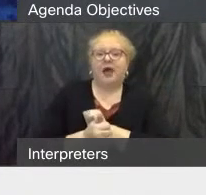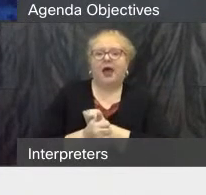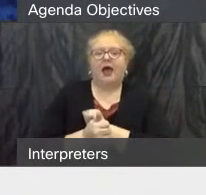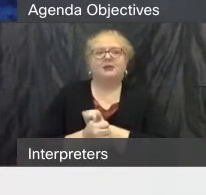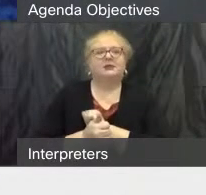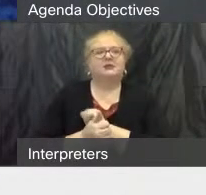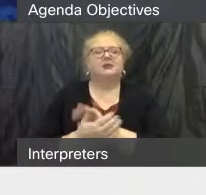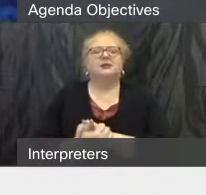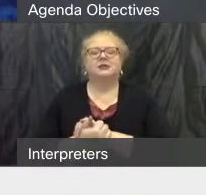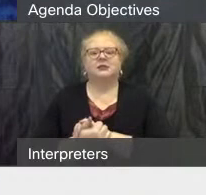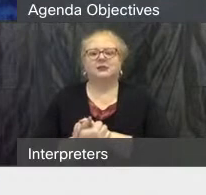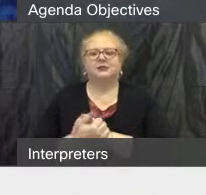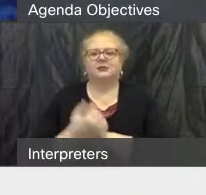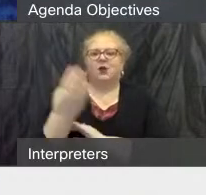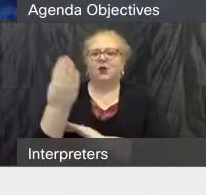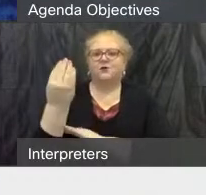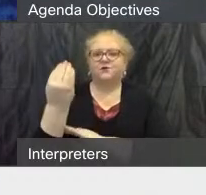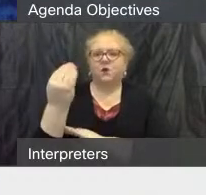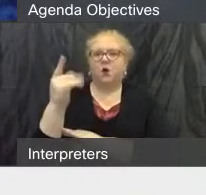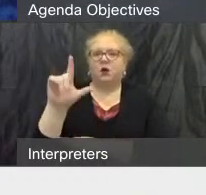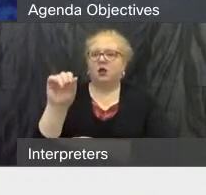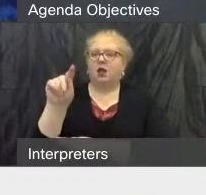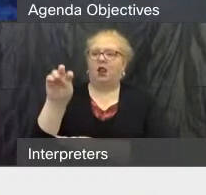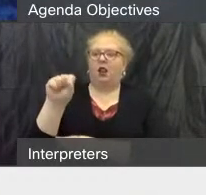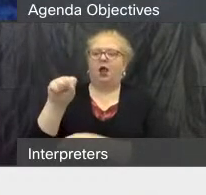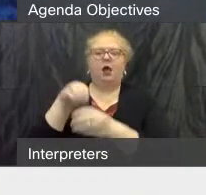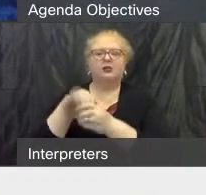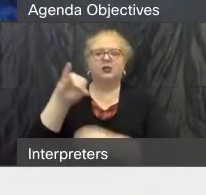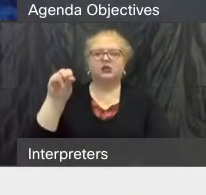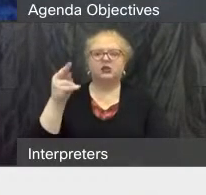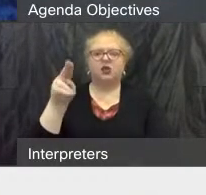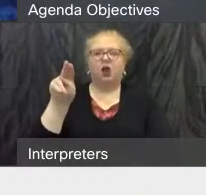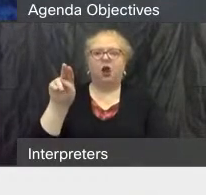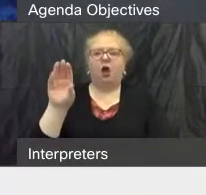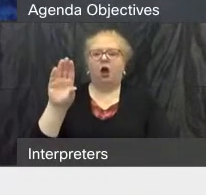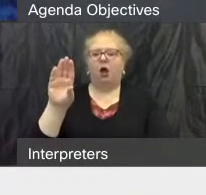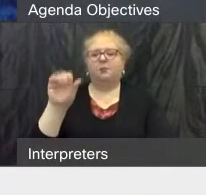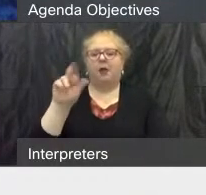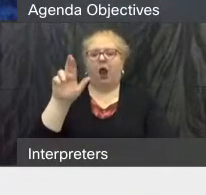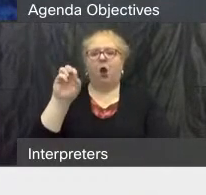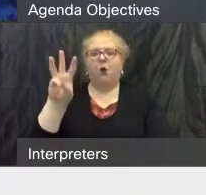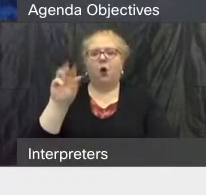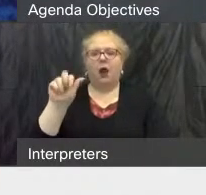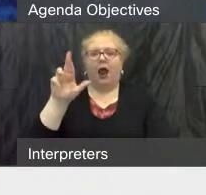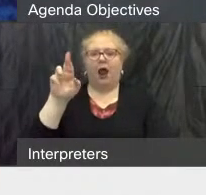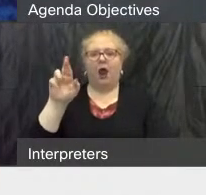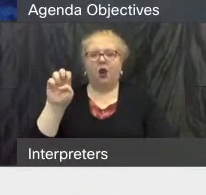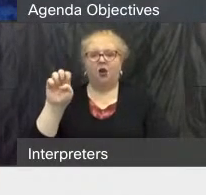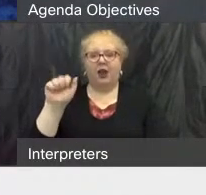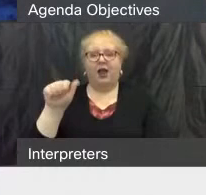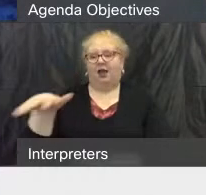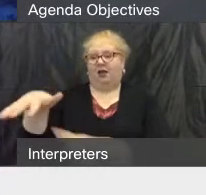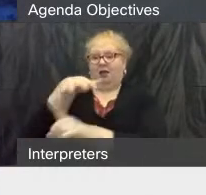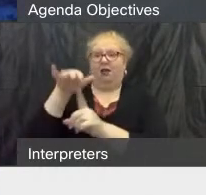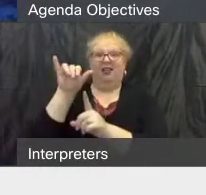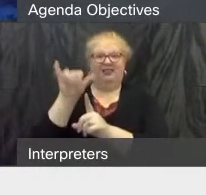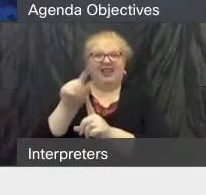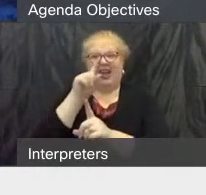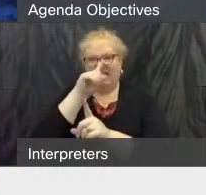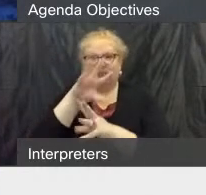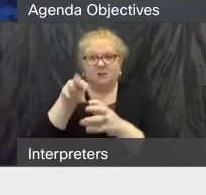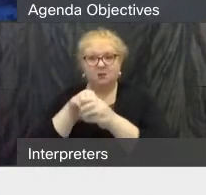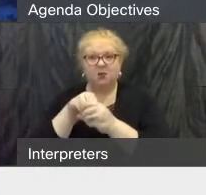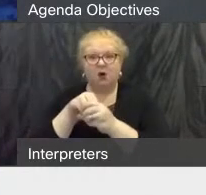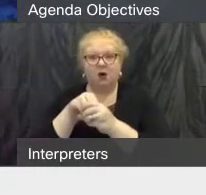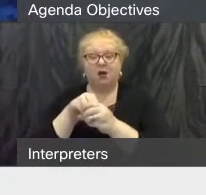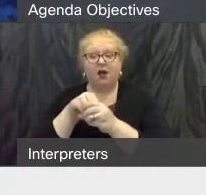lots in the John Barrow area, which is a part of the targeted community development. Normally, we just would pass it, and Director